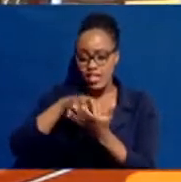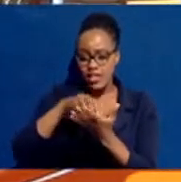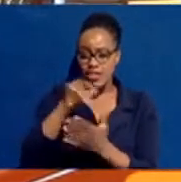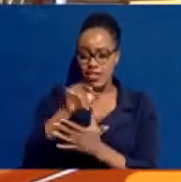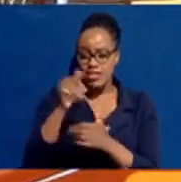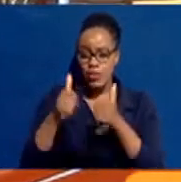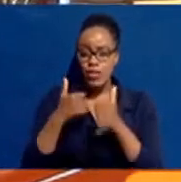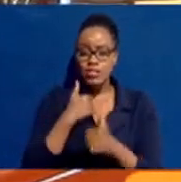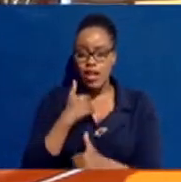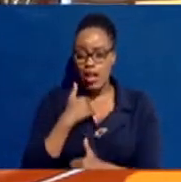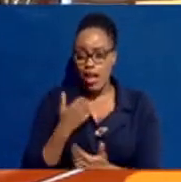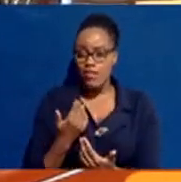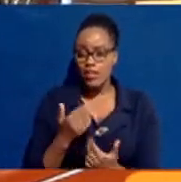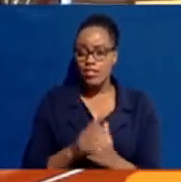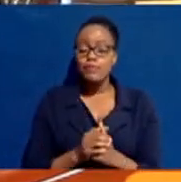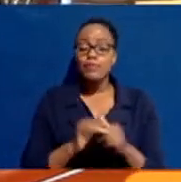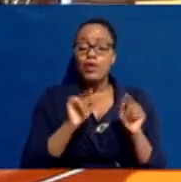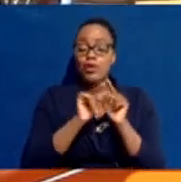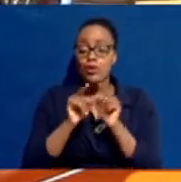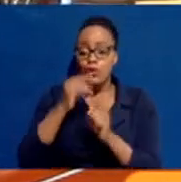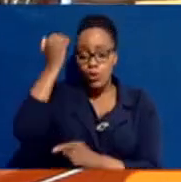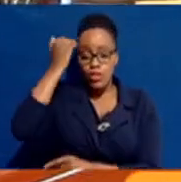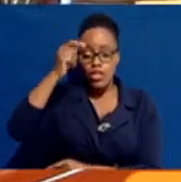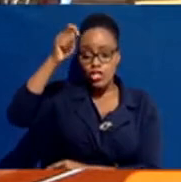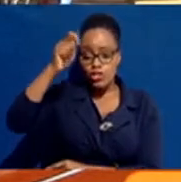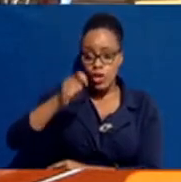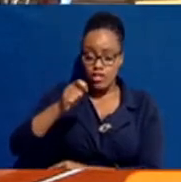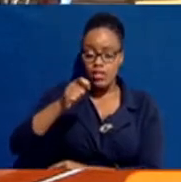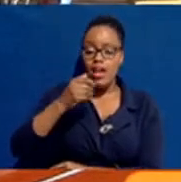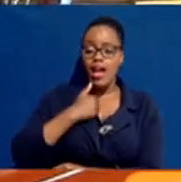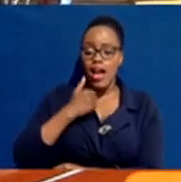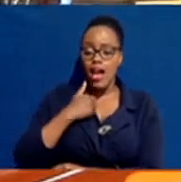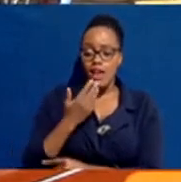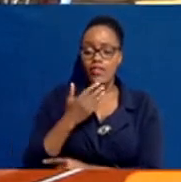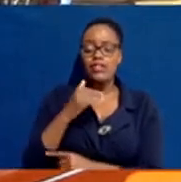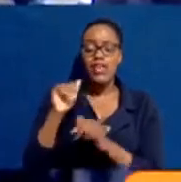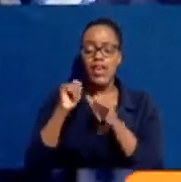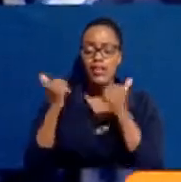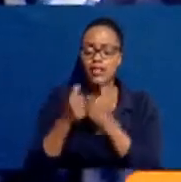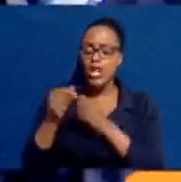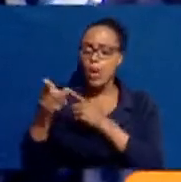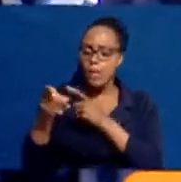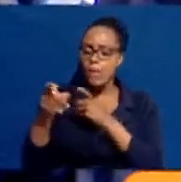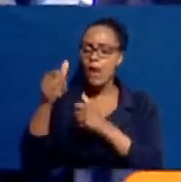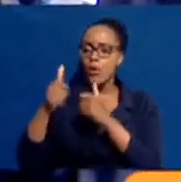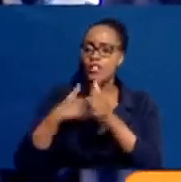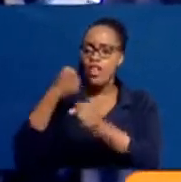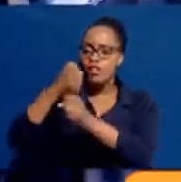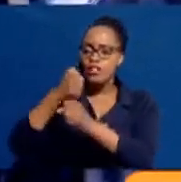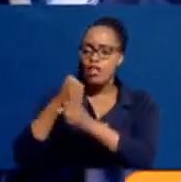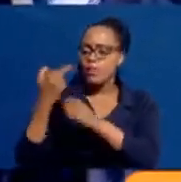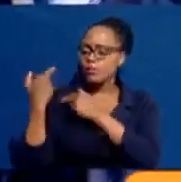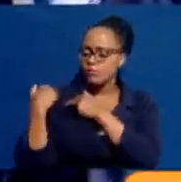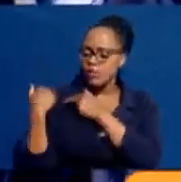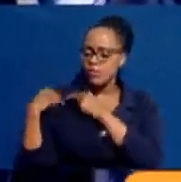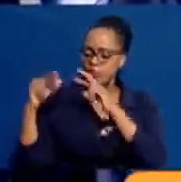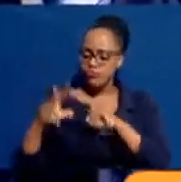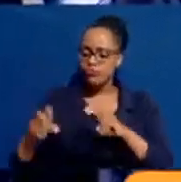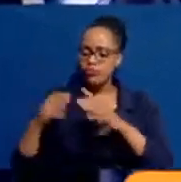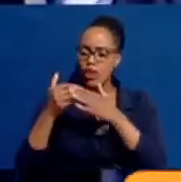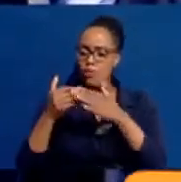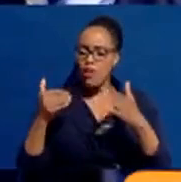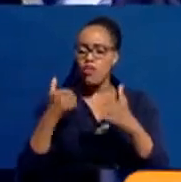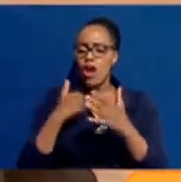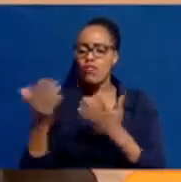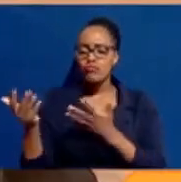DCI had been futile. The magistrate taking time to reprimand the agencies that should have performed due diligence before taking the